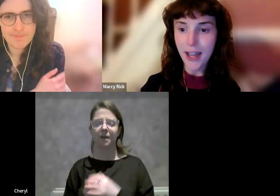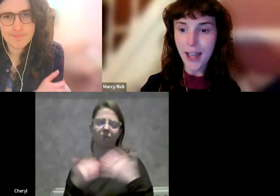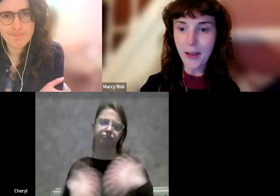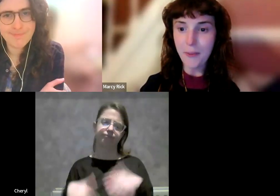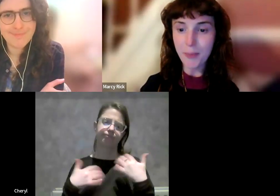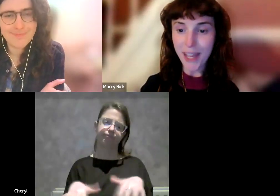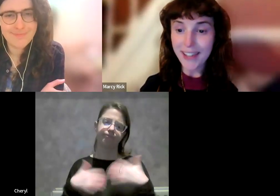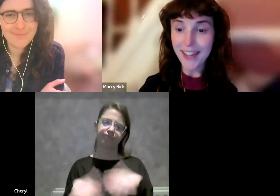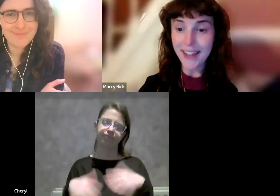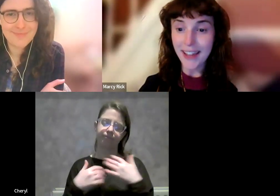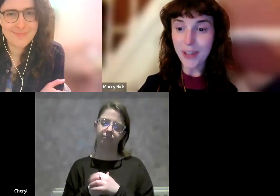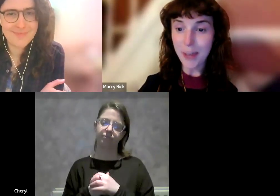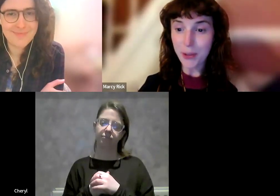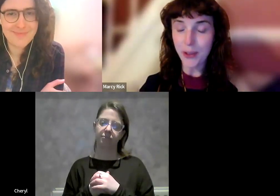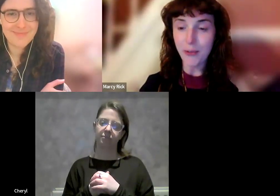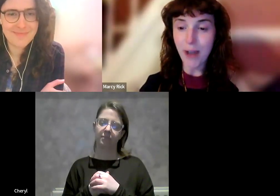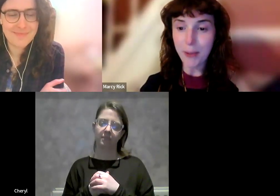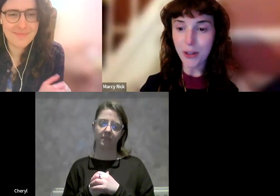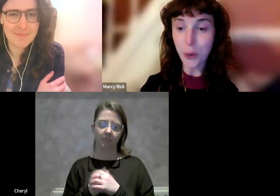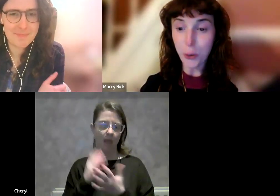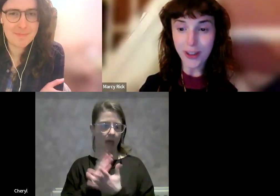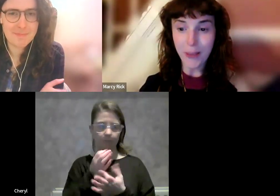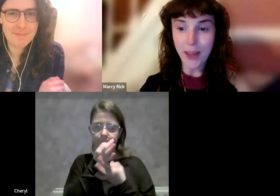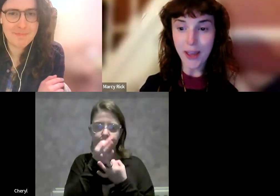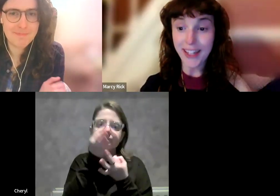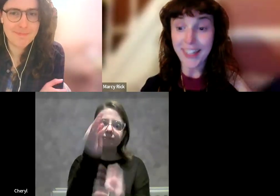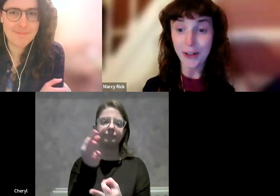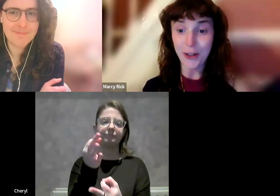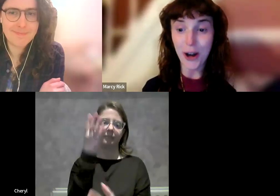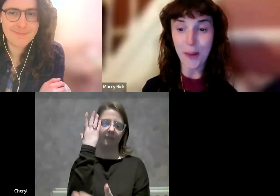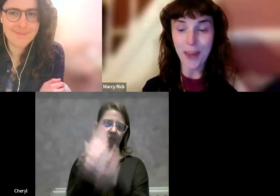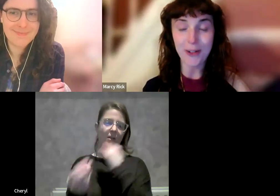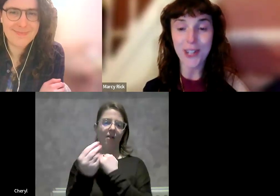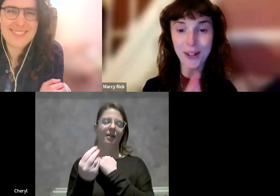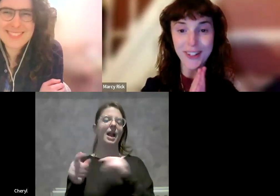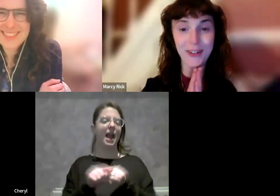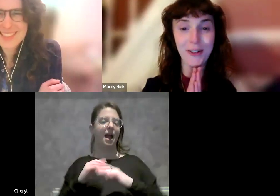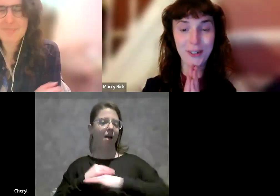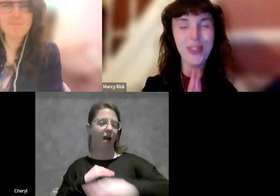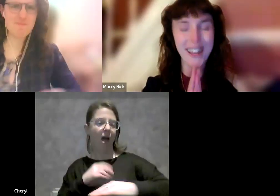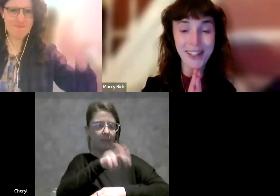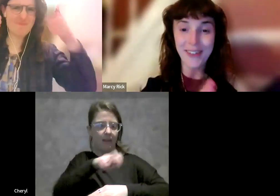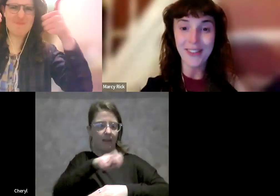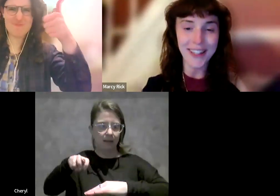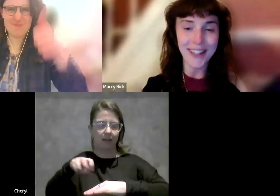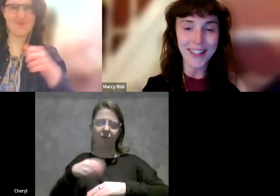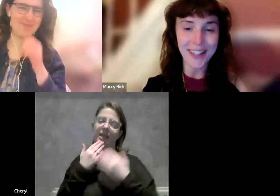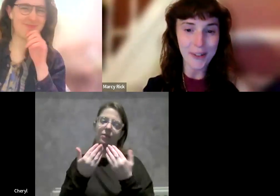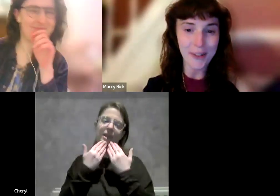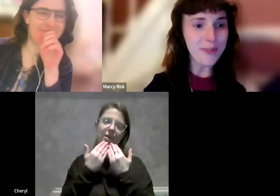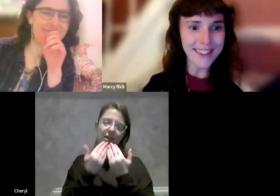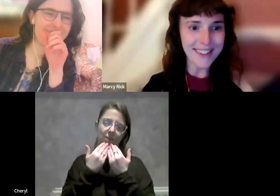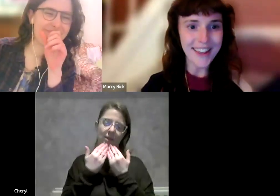incredible. Becky said, I was absolutely wrapped and totally immersed like a kid on the carpet. I was shouting along. So thank you, thank you, thank